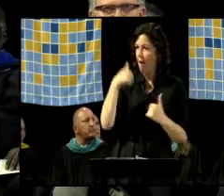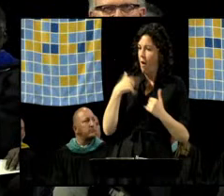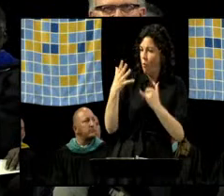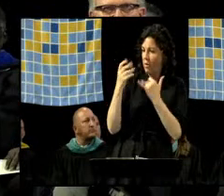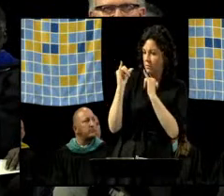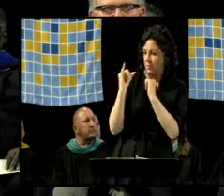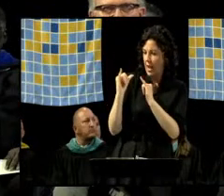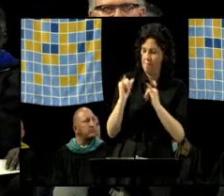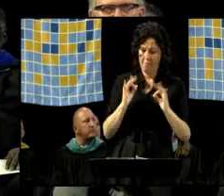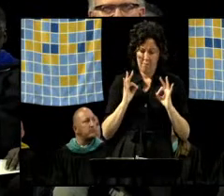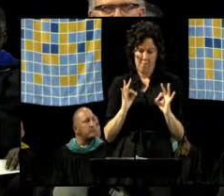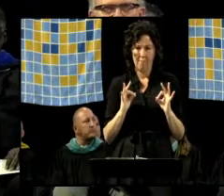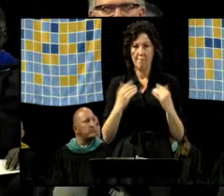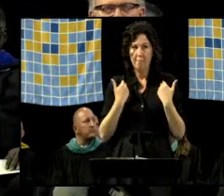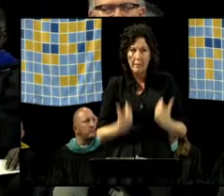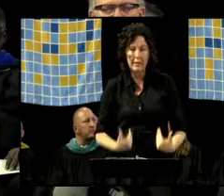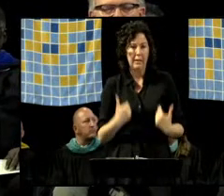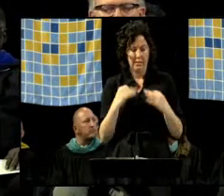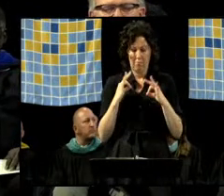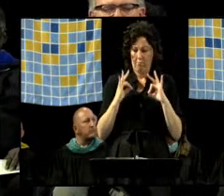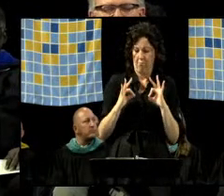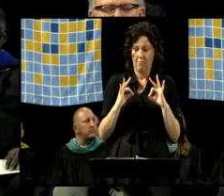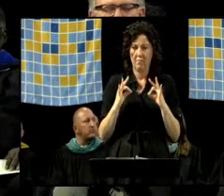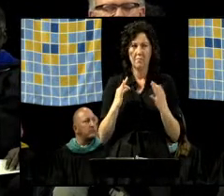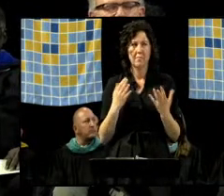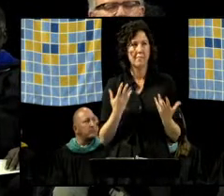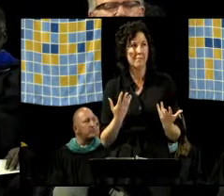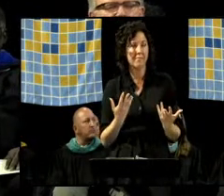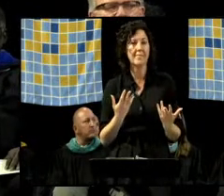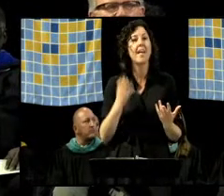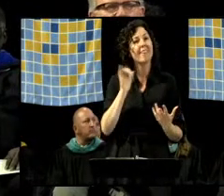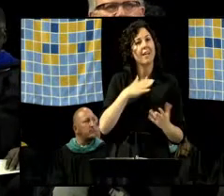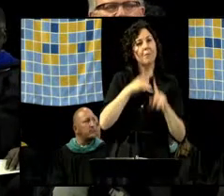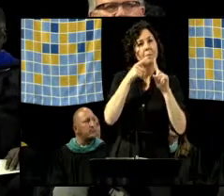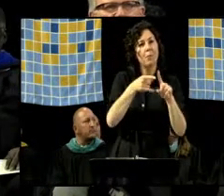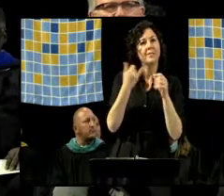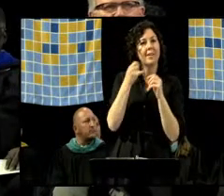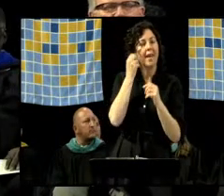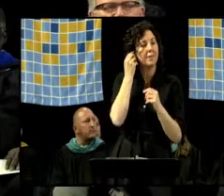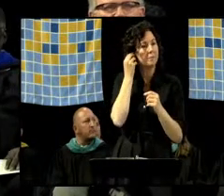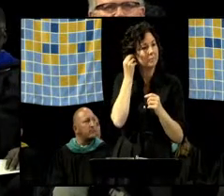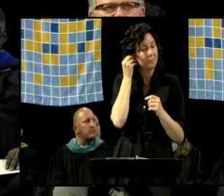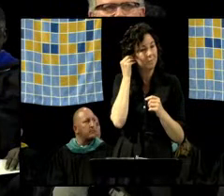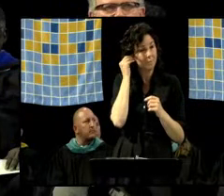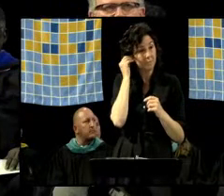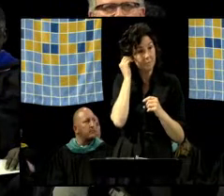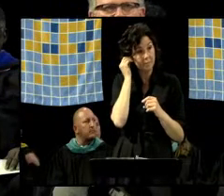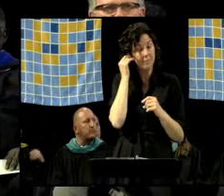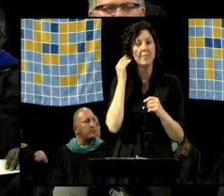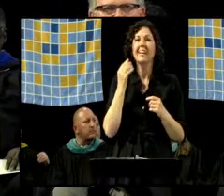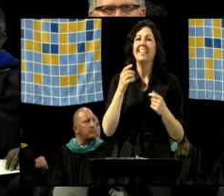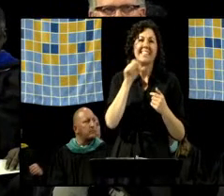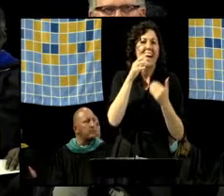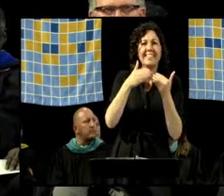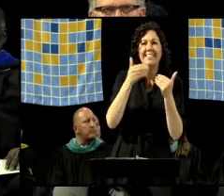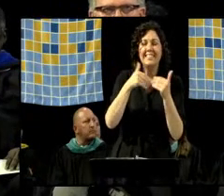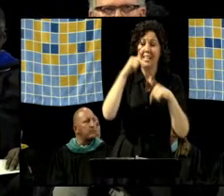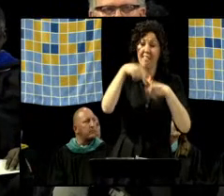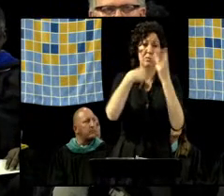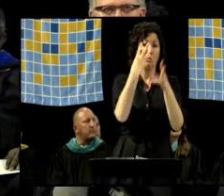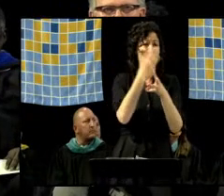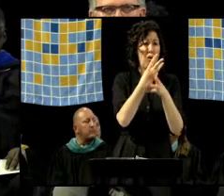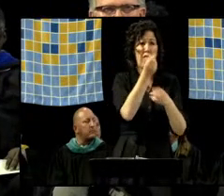Integrity is what I'd like to speak about today. Being a person of integrity isn't easy, especially in today's world filled with